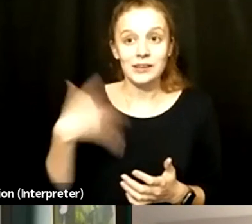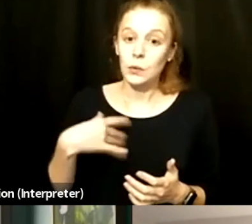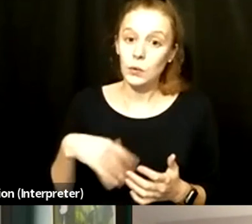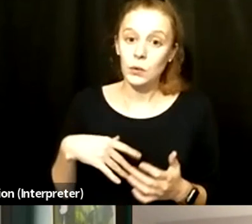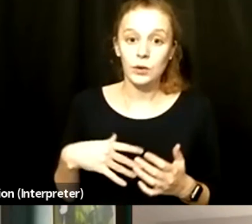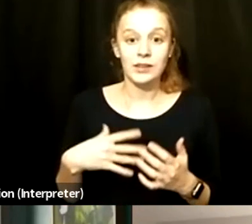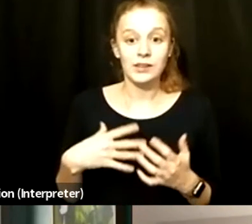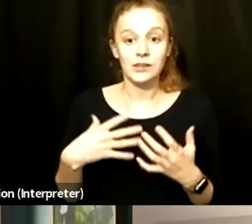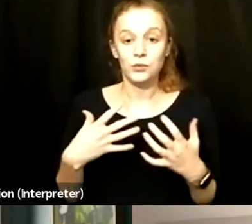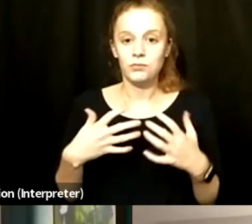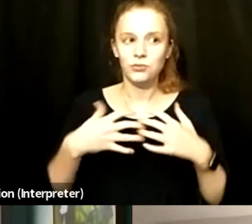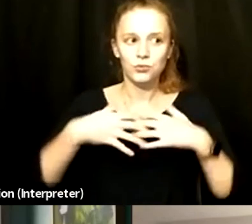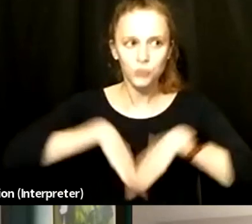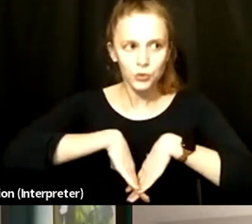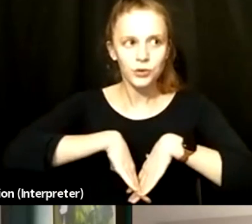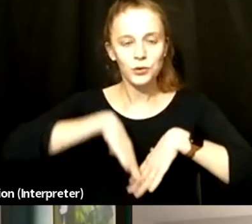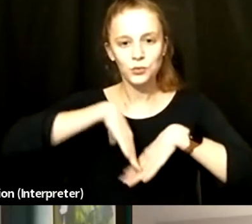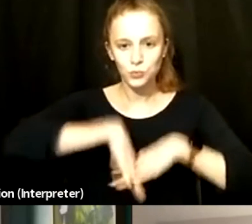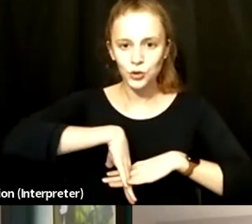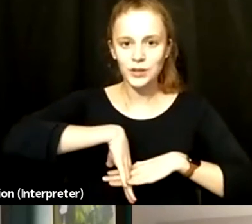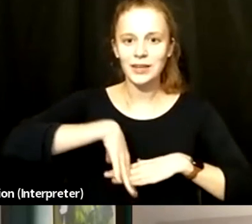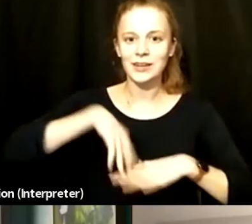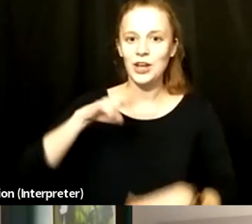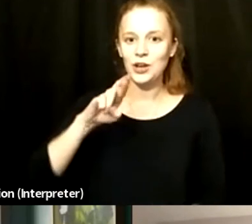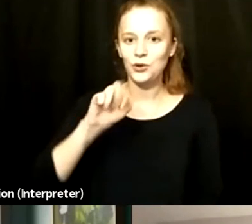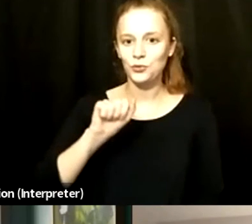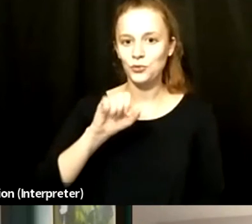racism and homophobia and